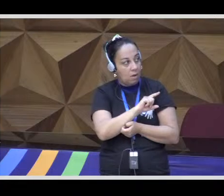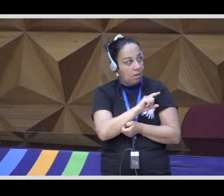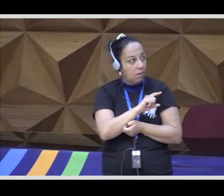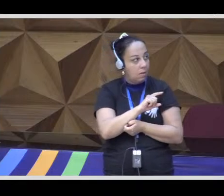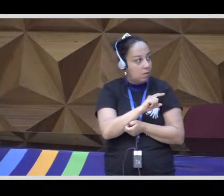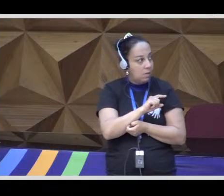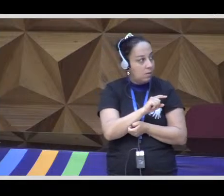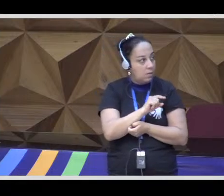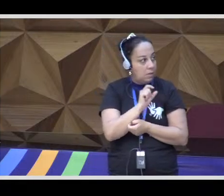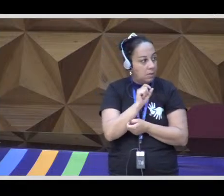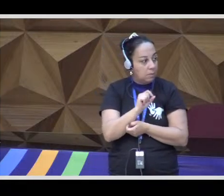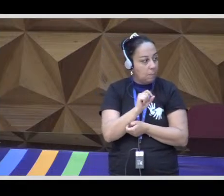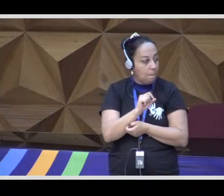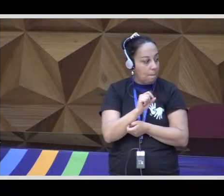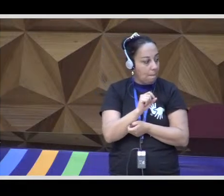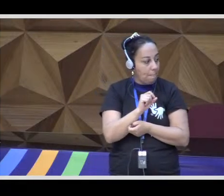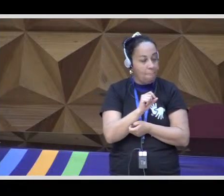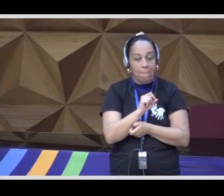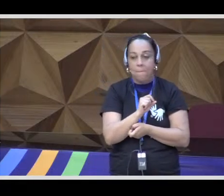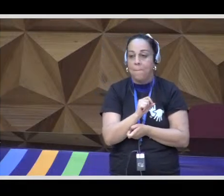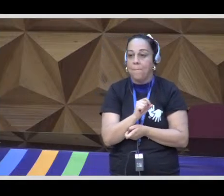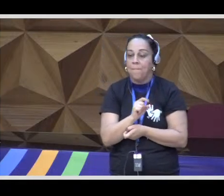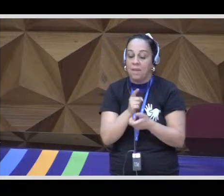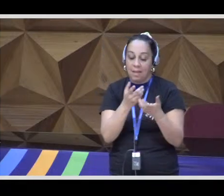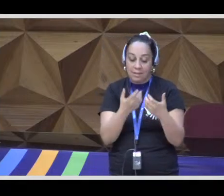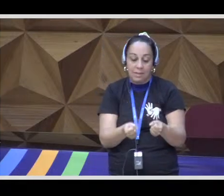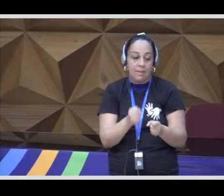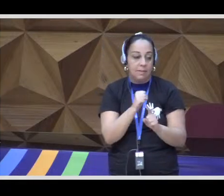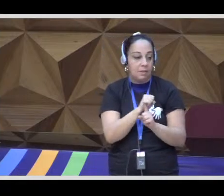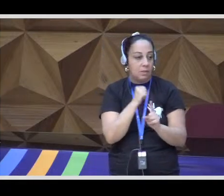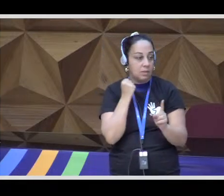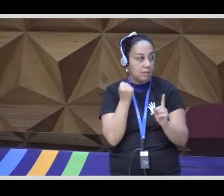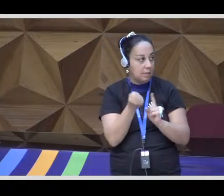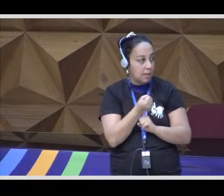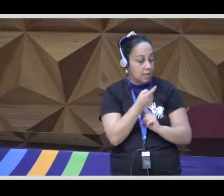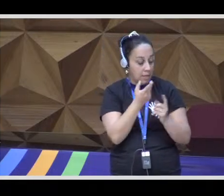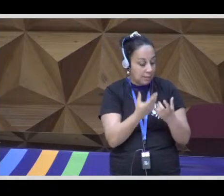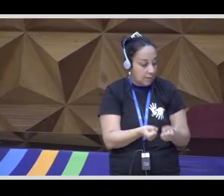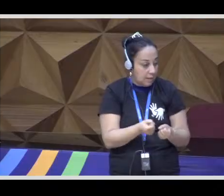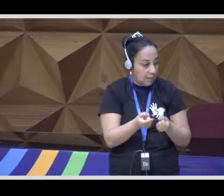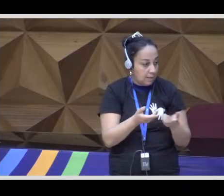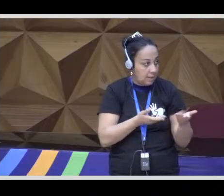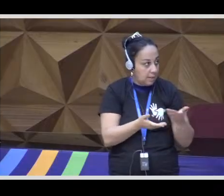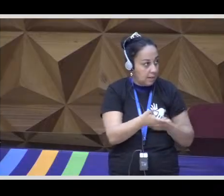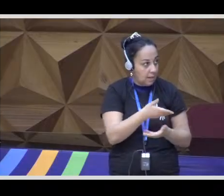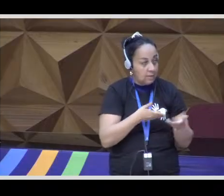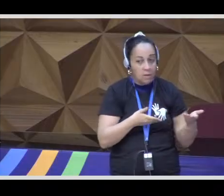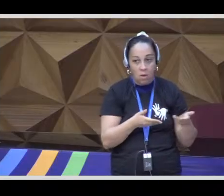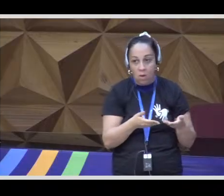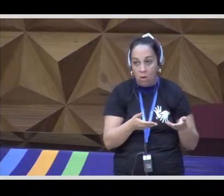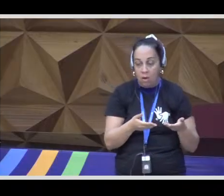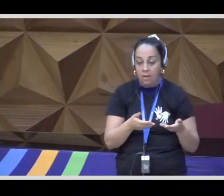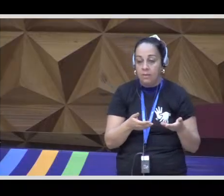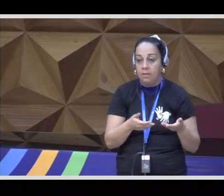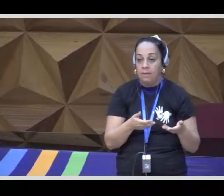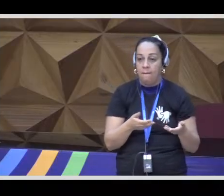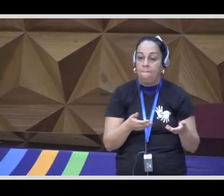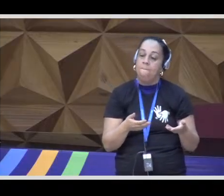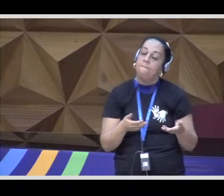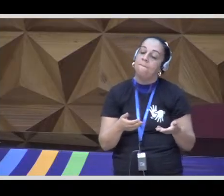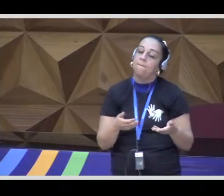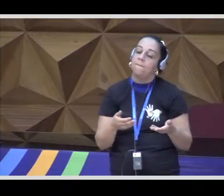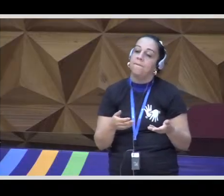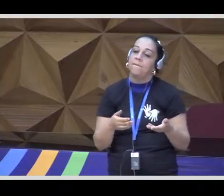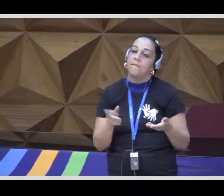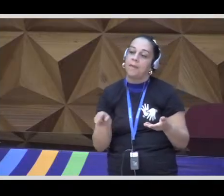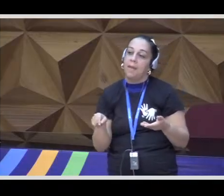social acceptability, in-air interactions perhaps less socially acceptable in tight quarters. I mean, there's the obvious problem of moving